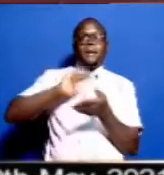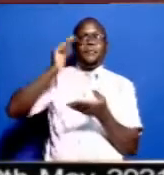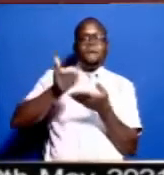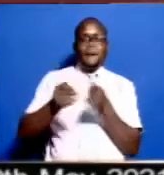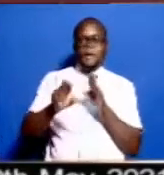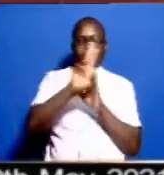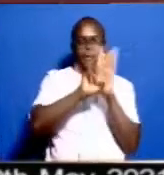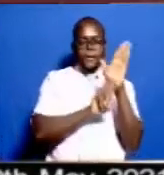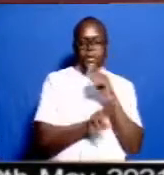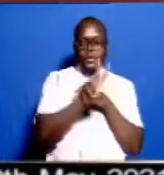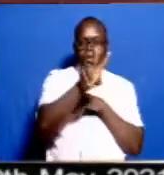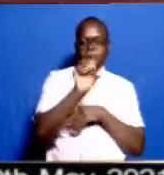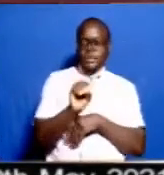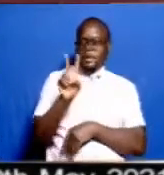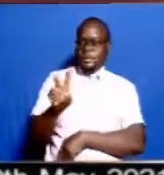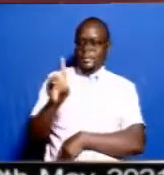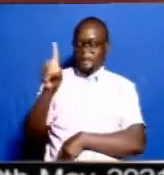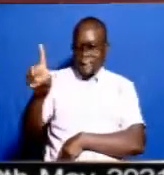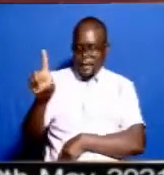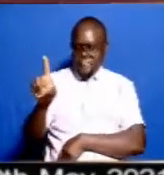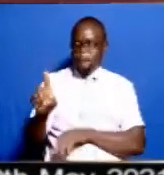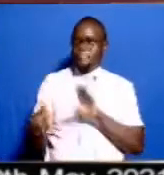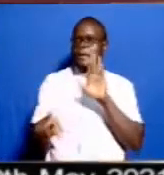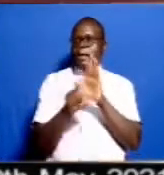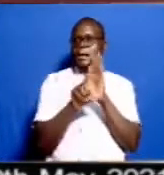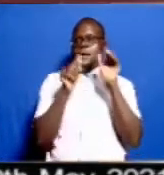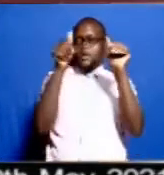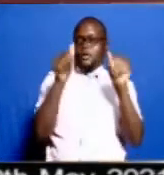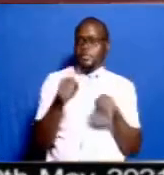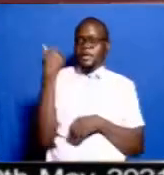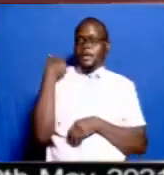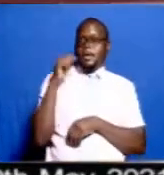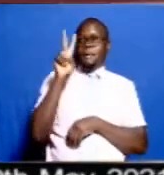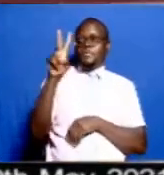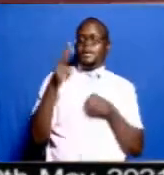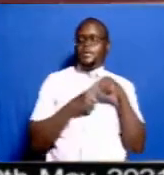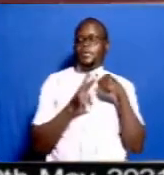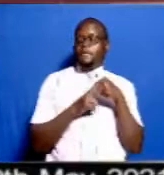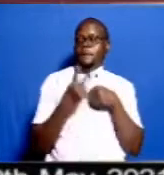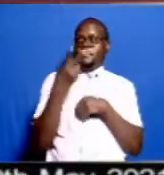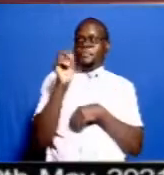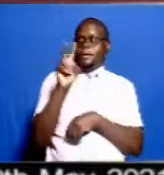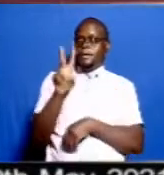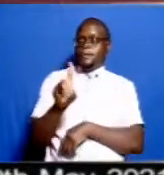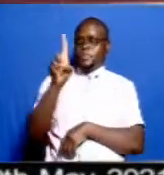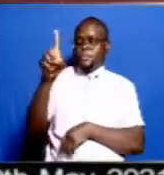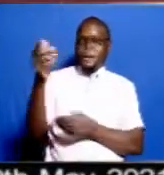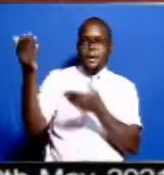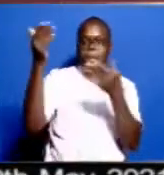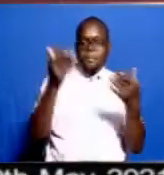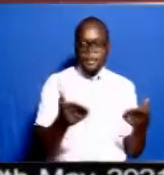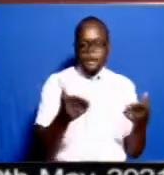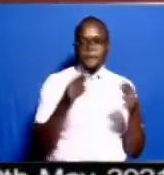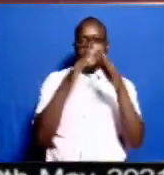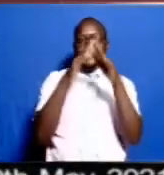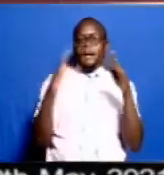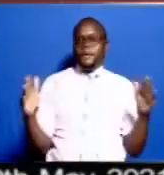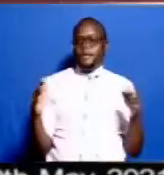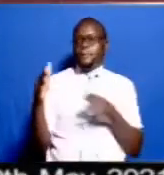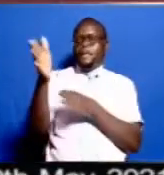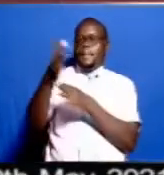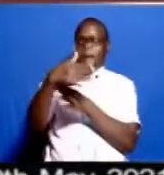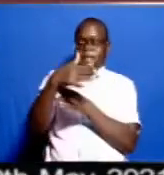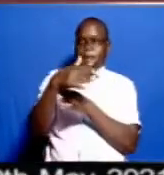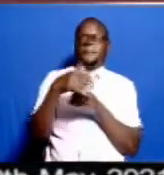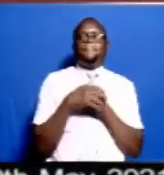Regulations 2021, legal notice number 27 of 2021, laid on the table of the House on